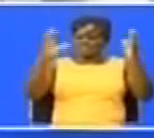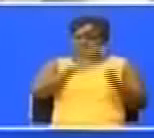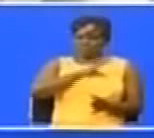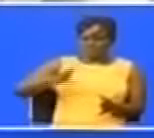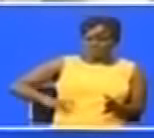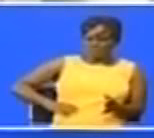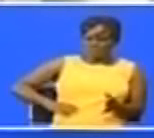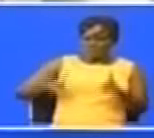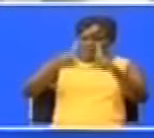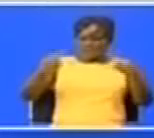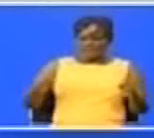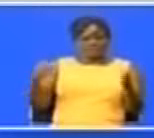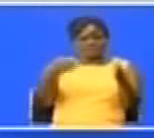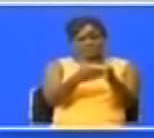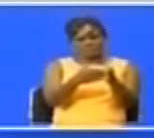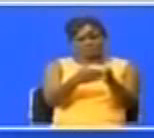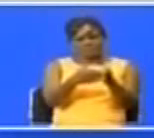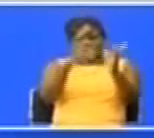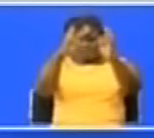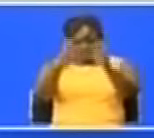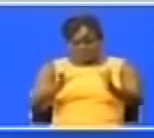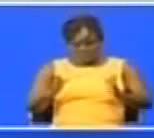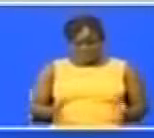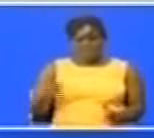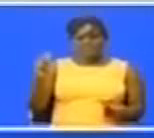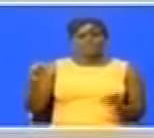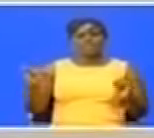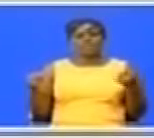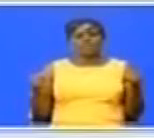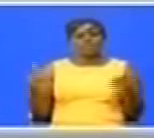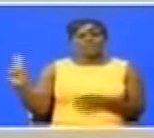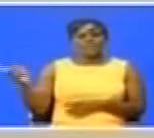Year greetings cards banned. Muremi Mwangi, KTN News, Nairobi.